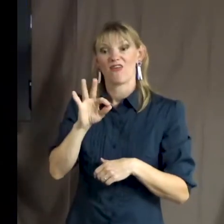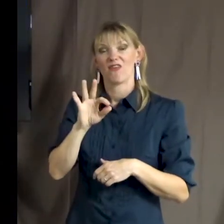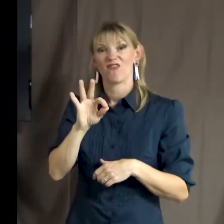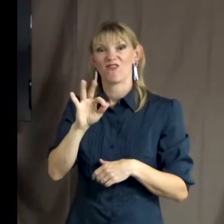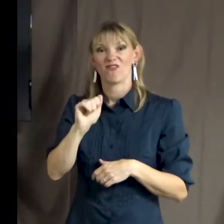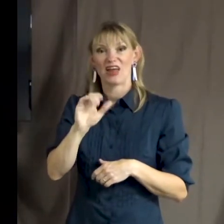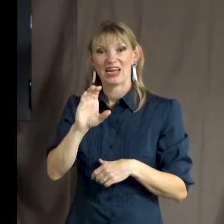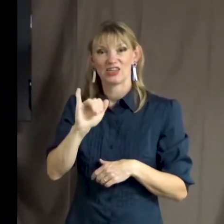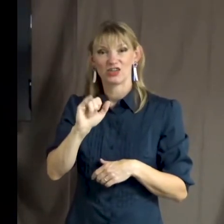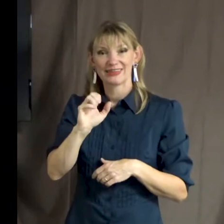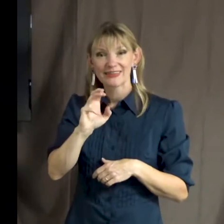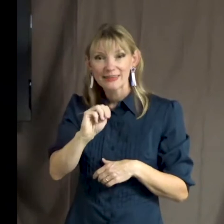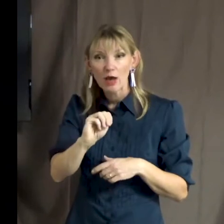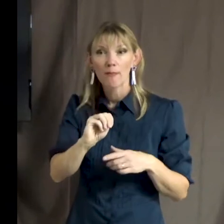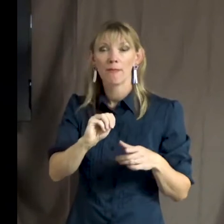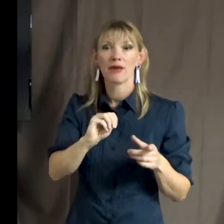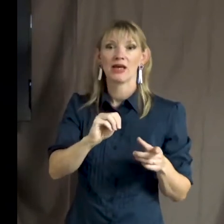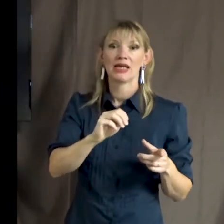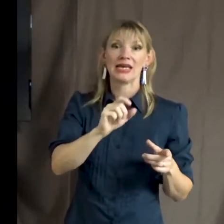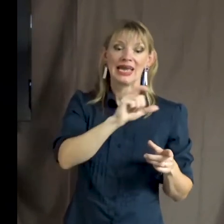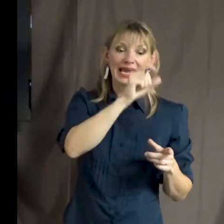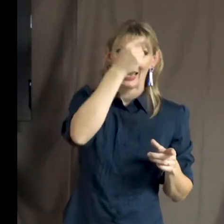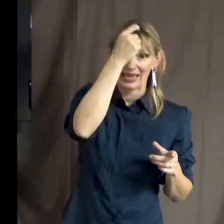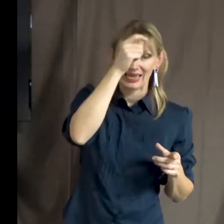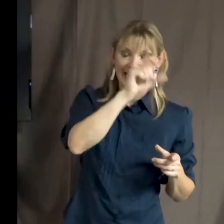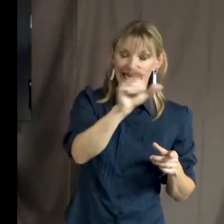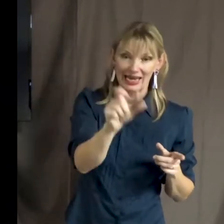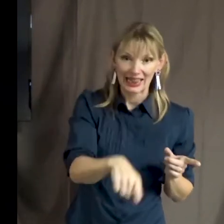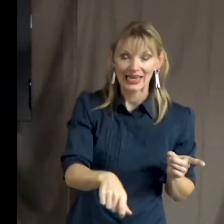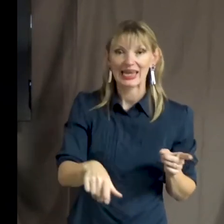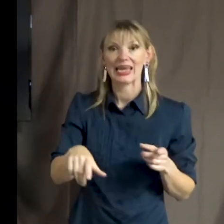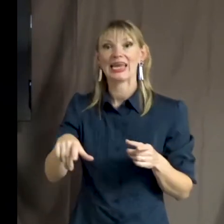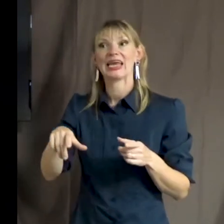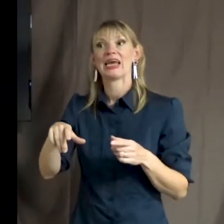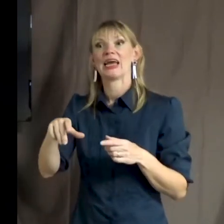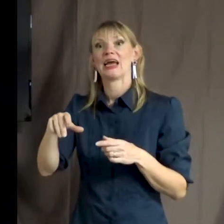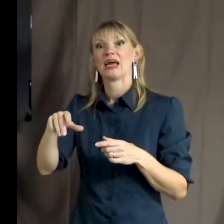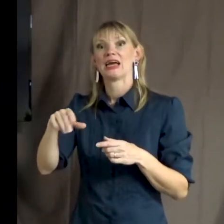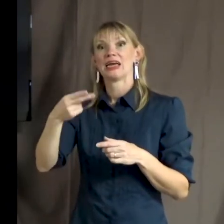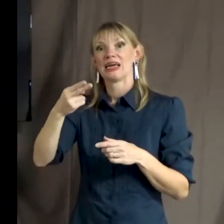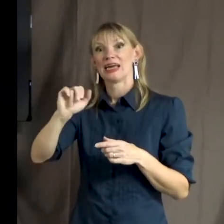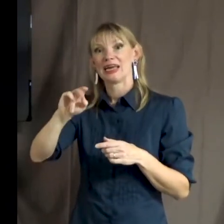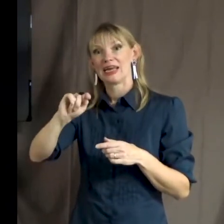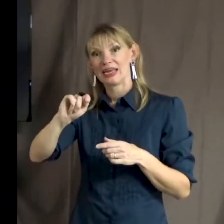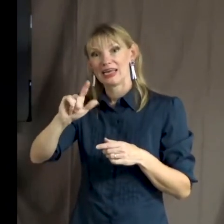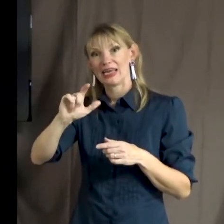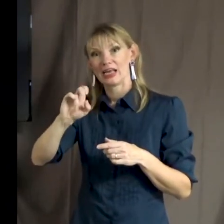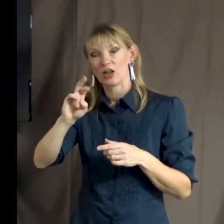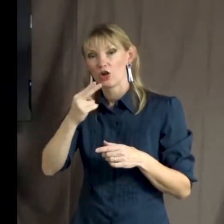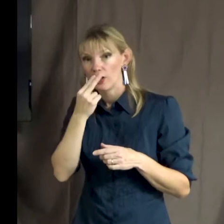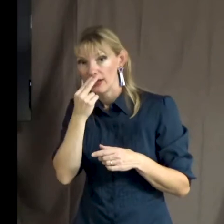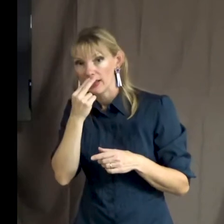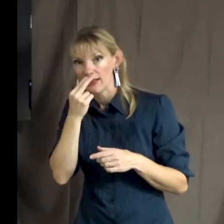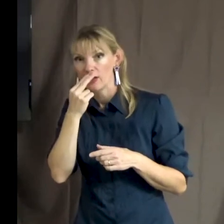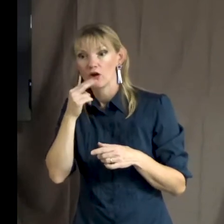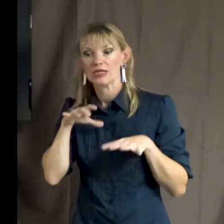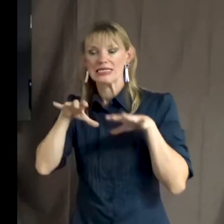Mussolini in Italy, of the rise of an even more terrorizing figure in Adolf Hitler in Germany, taking over